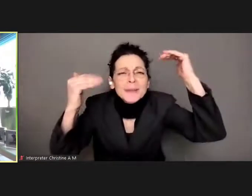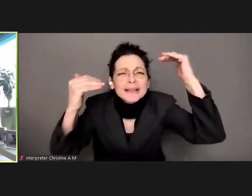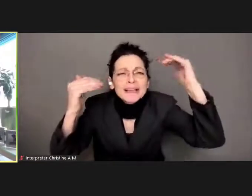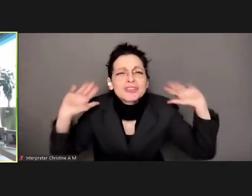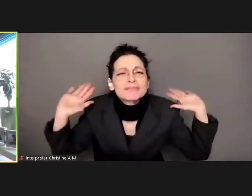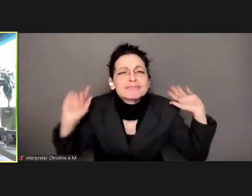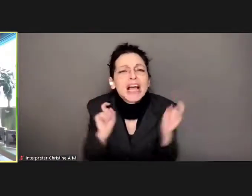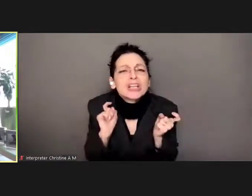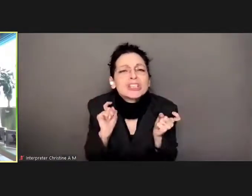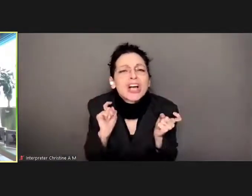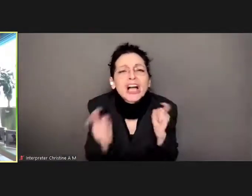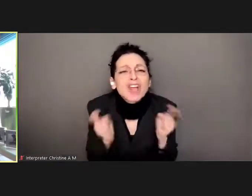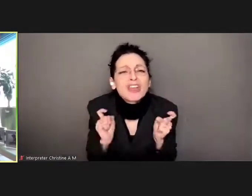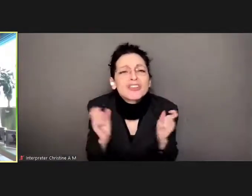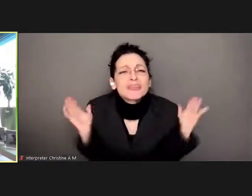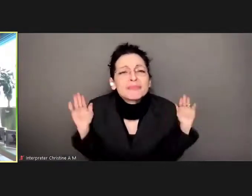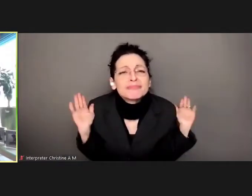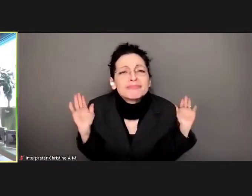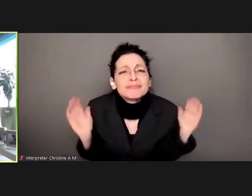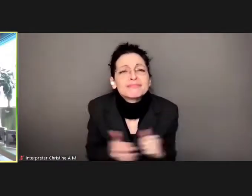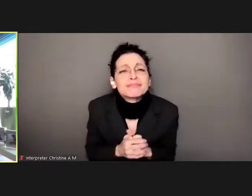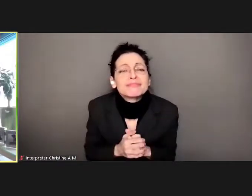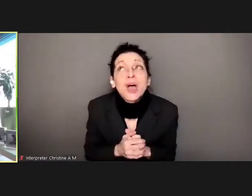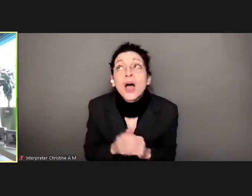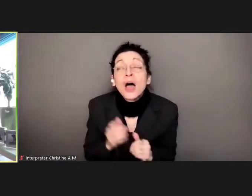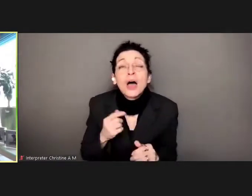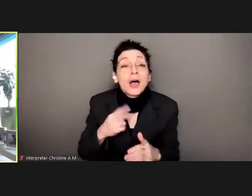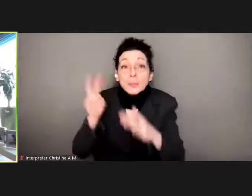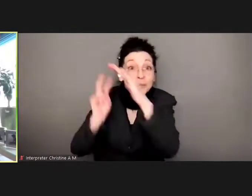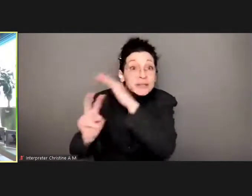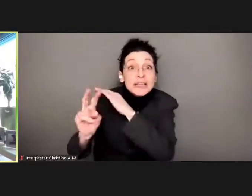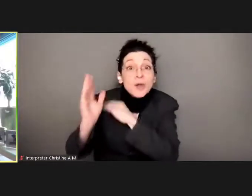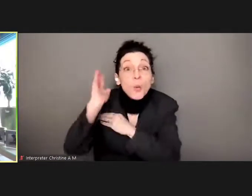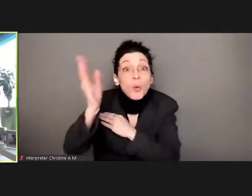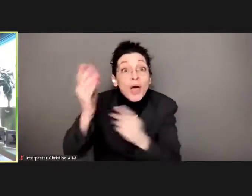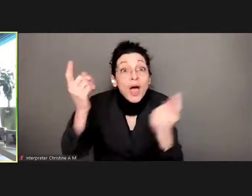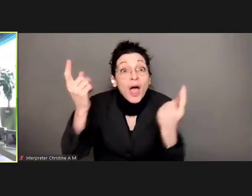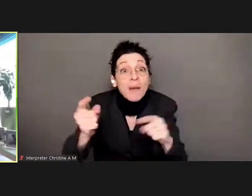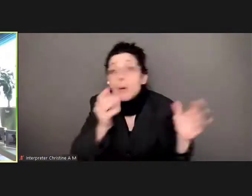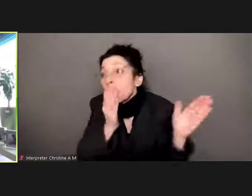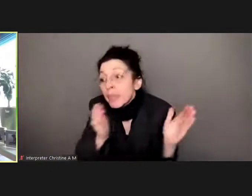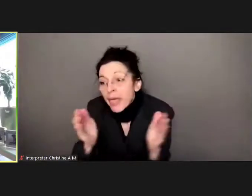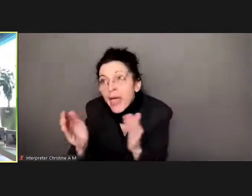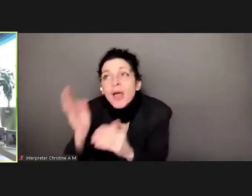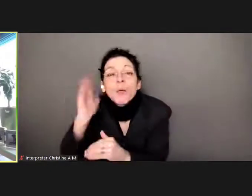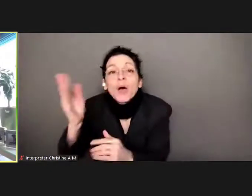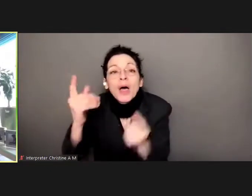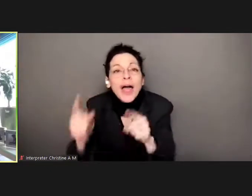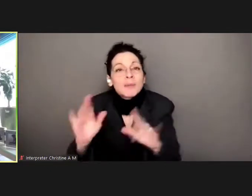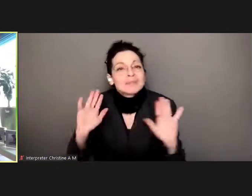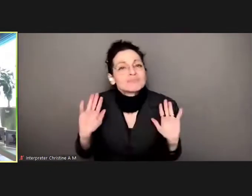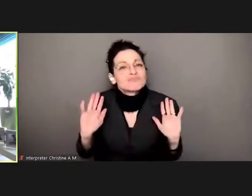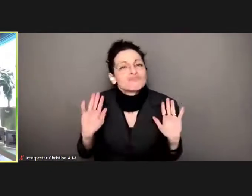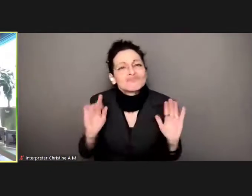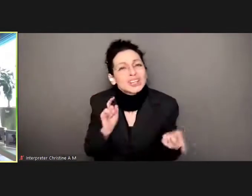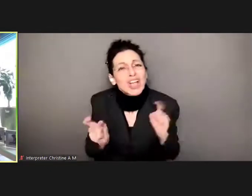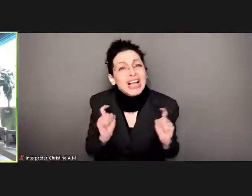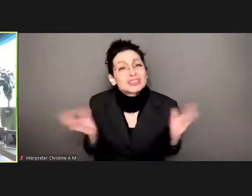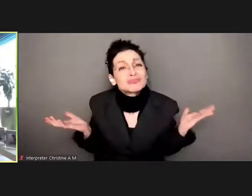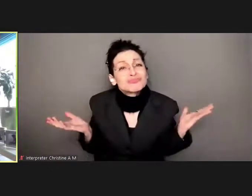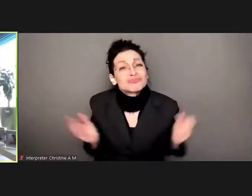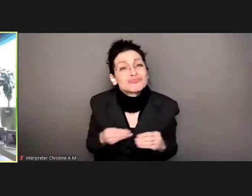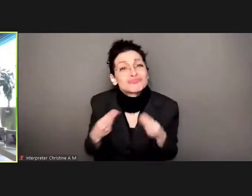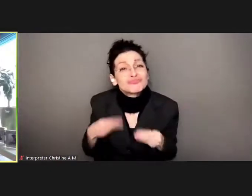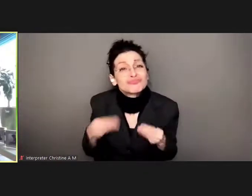expectations about what is going to happen. Now, this was a lot harder for me than it was for the students I worked with at